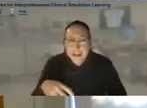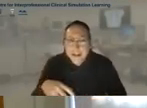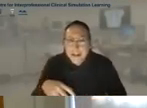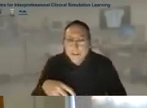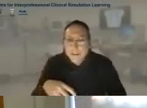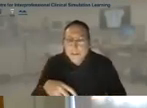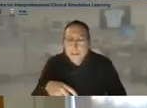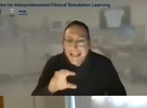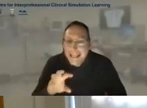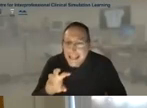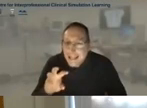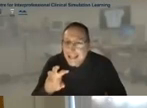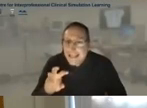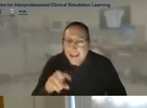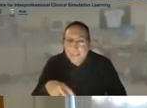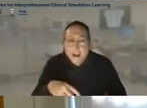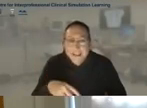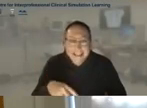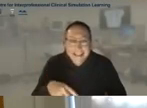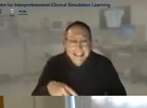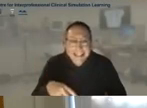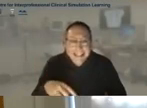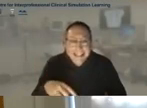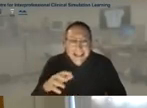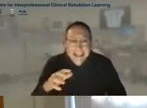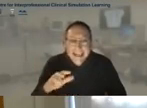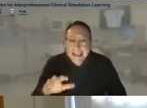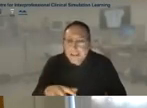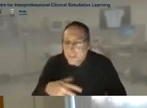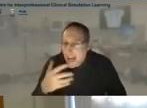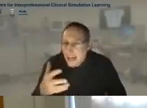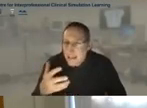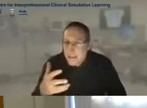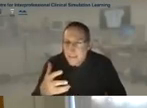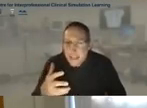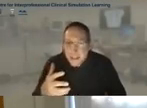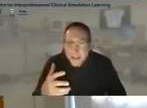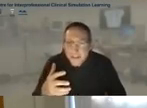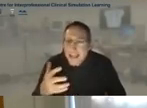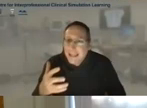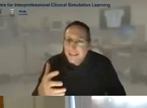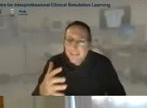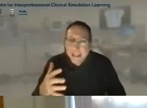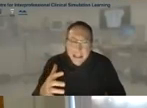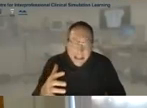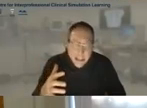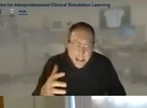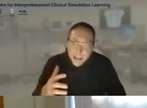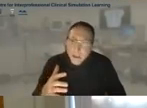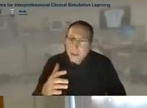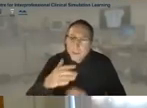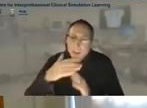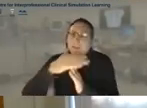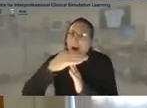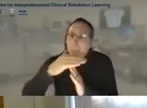facilitators, kind of a 3-step process. That initial reactions phase, where at the end of a simulation, you